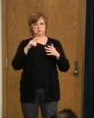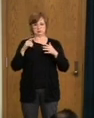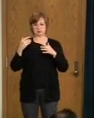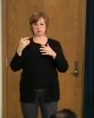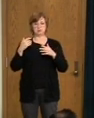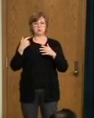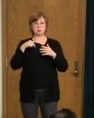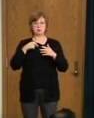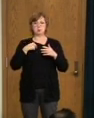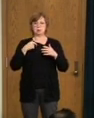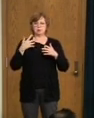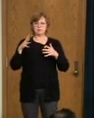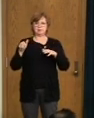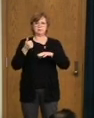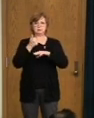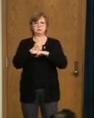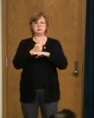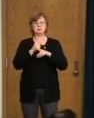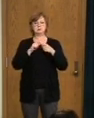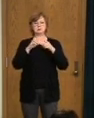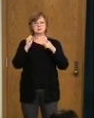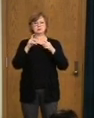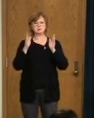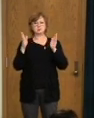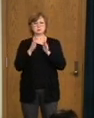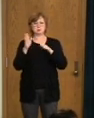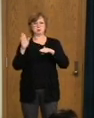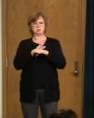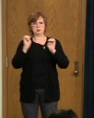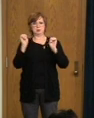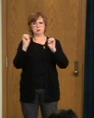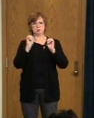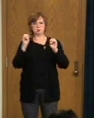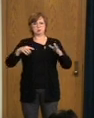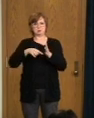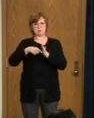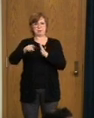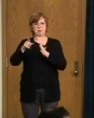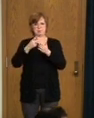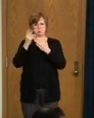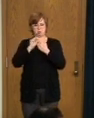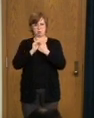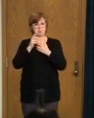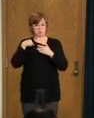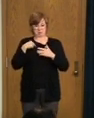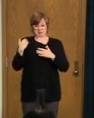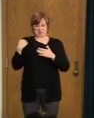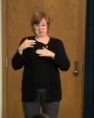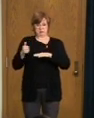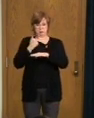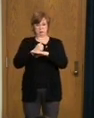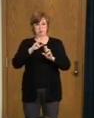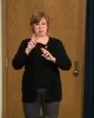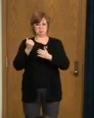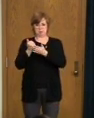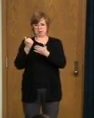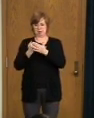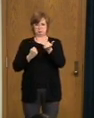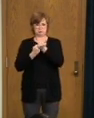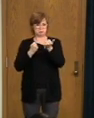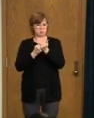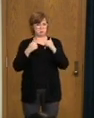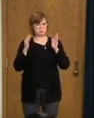reactivated the Saskatchewan Small Business Emergency Payment Program that we had put in place to support small businesses in this province. This program